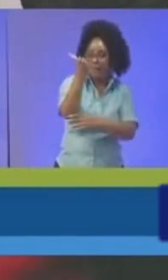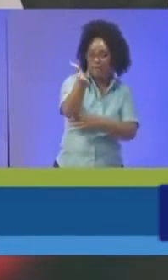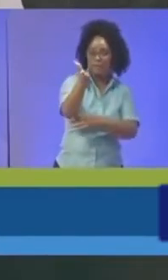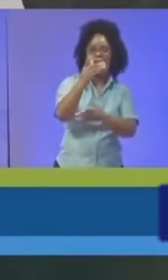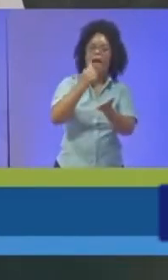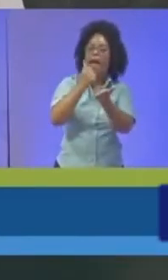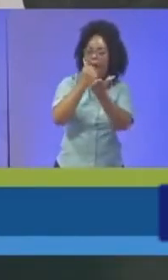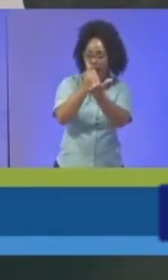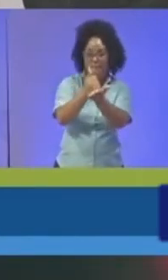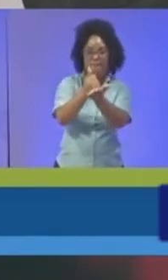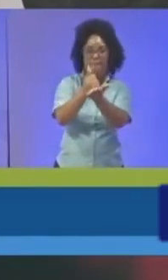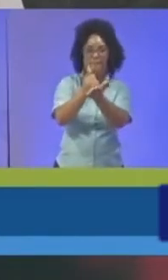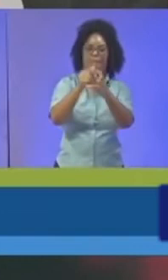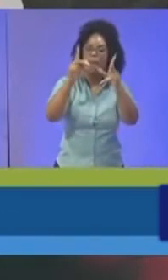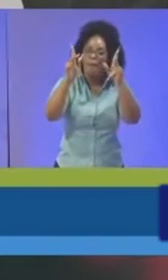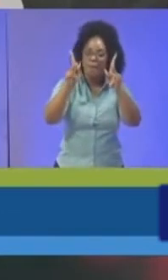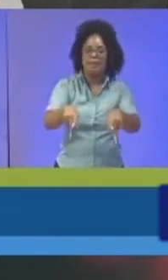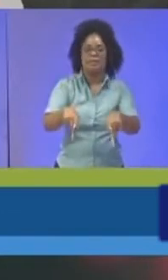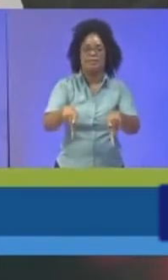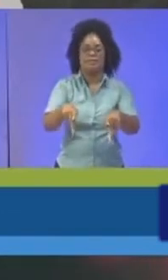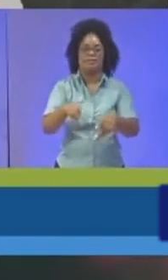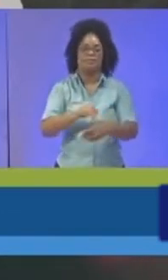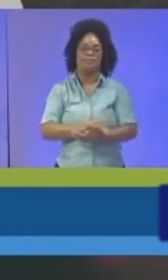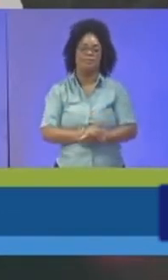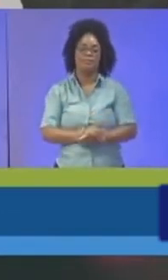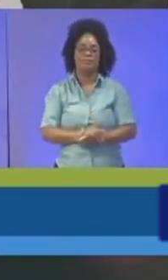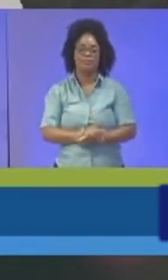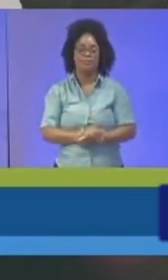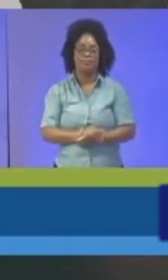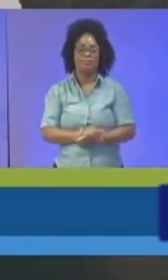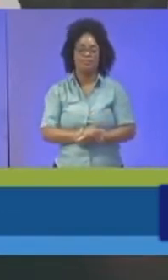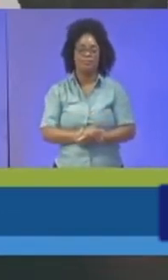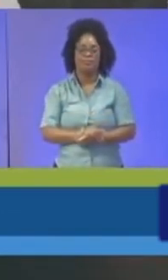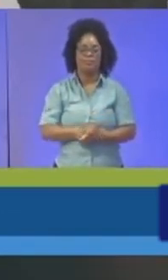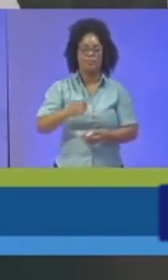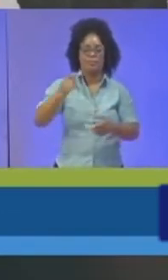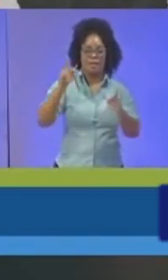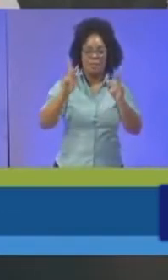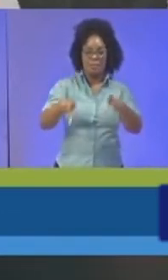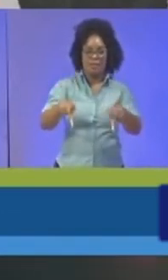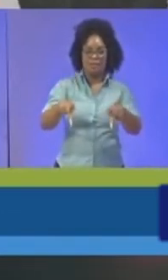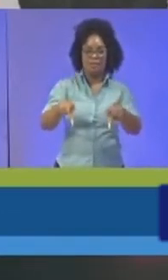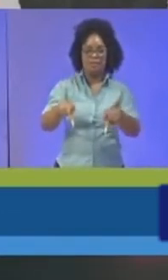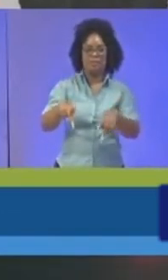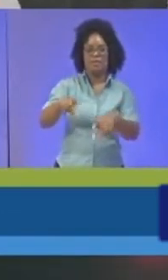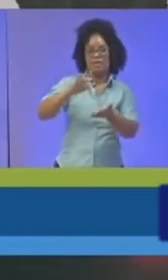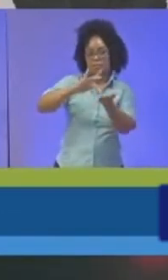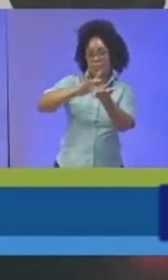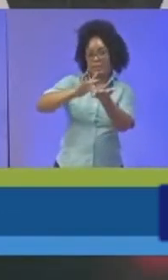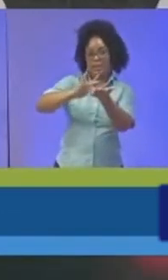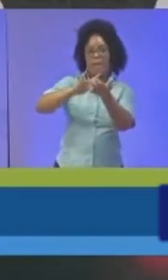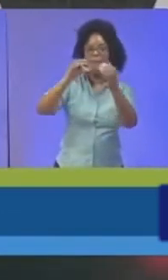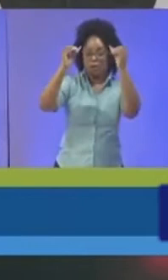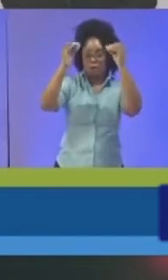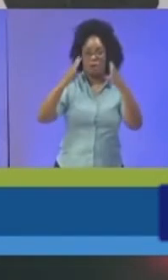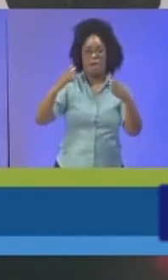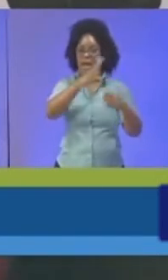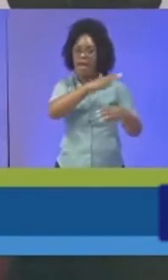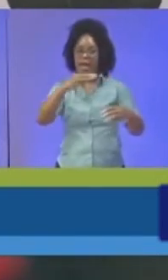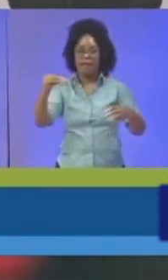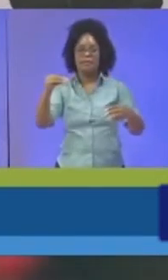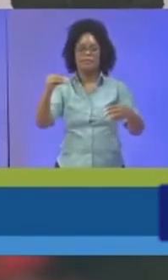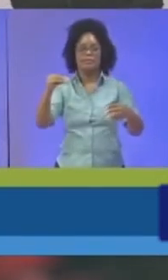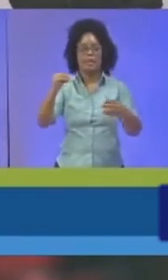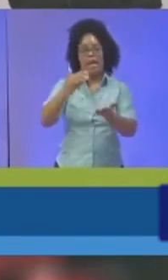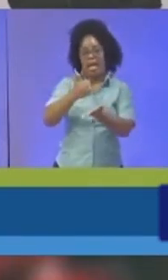had a renal specialist and cardiac specialist, as well as having a dietitian and a pharmacist to round out the team. Next.